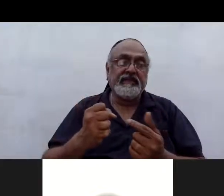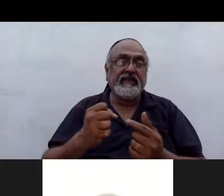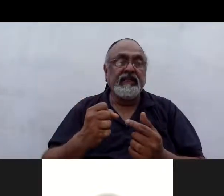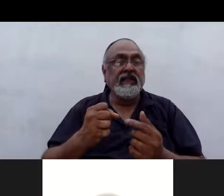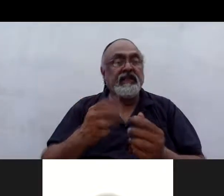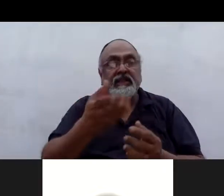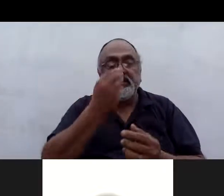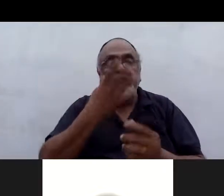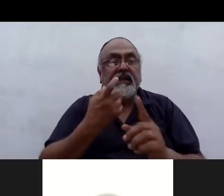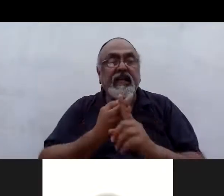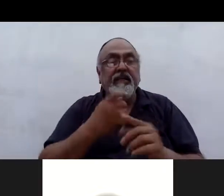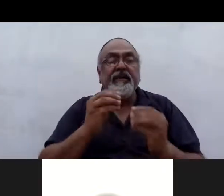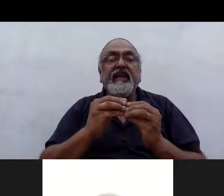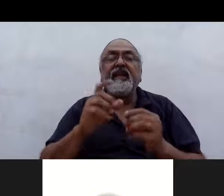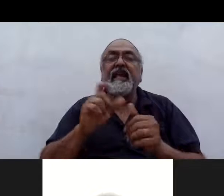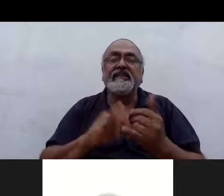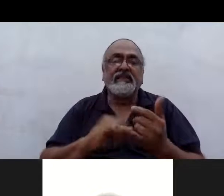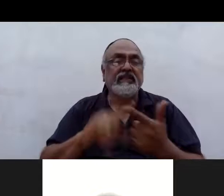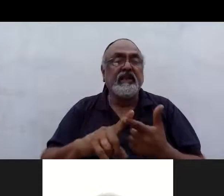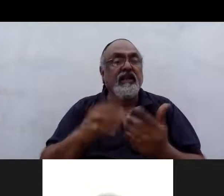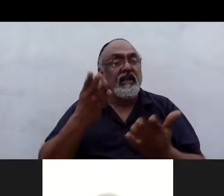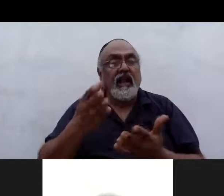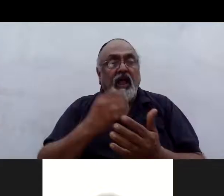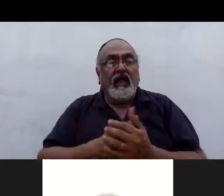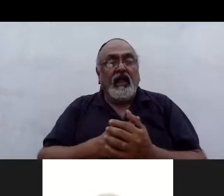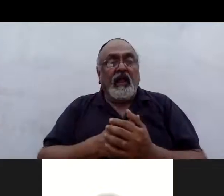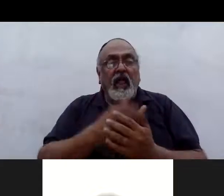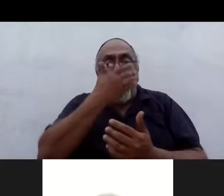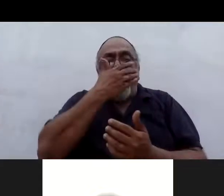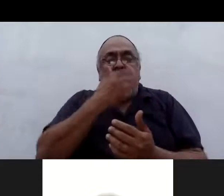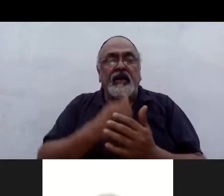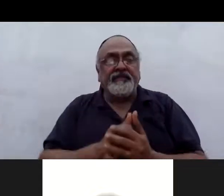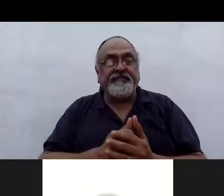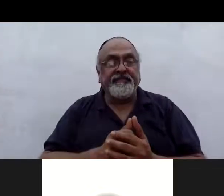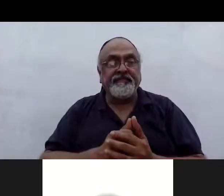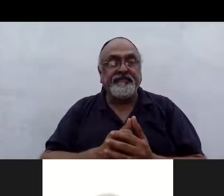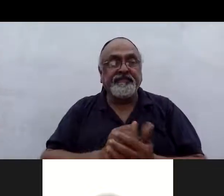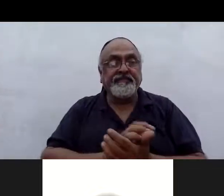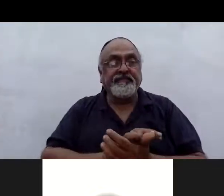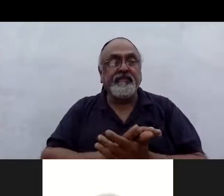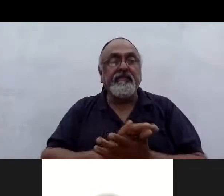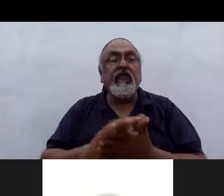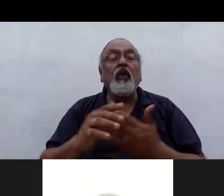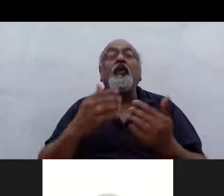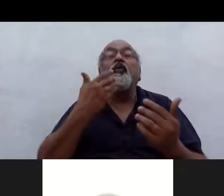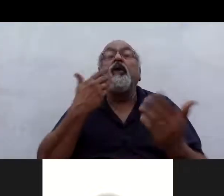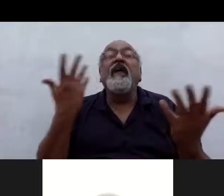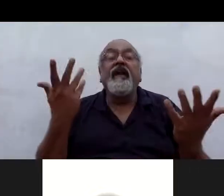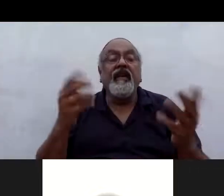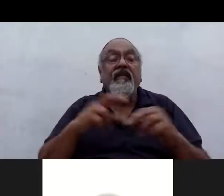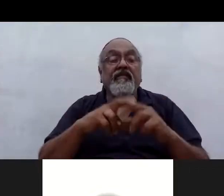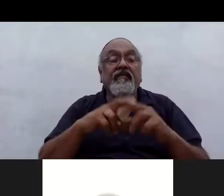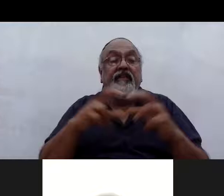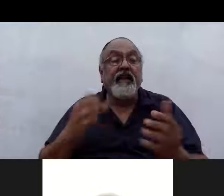is very famous case. In that, I've just taken one issue so that I can explain you whether the fundamental rights which are there in part